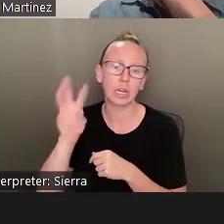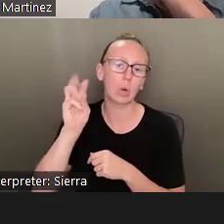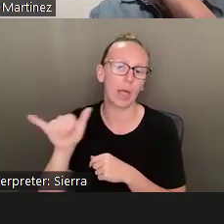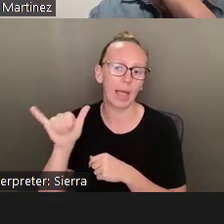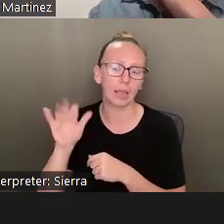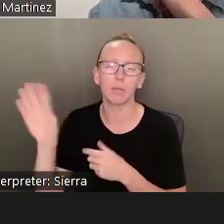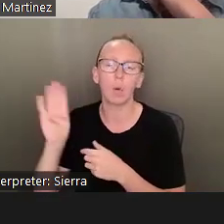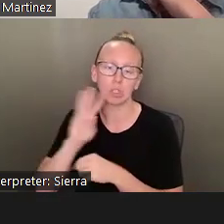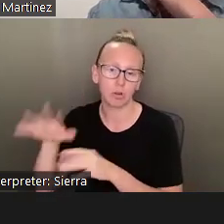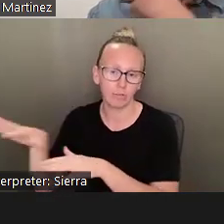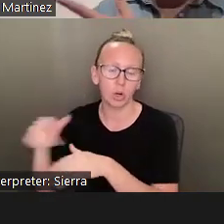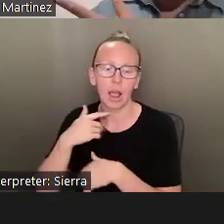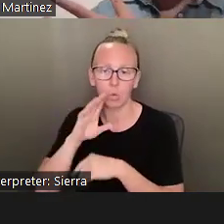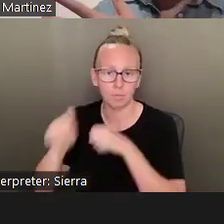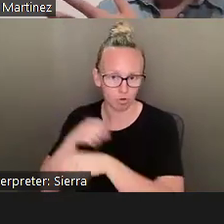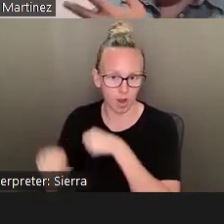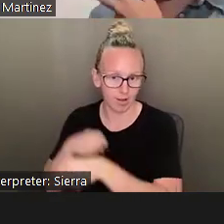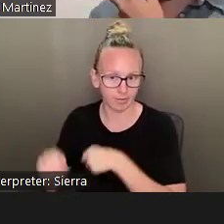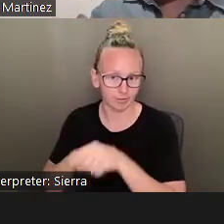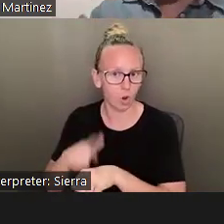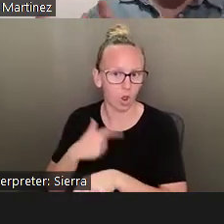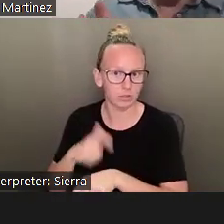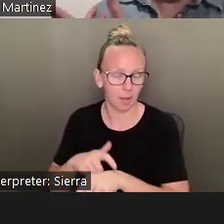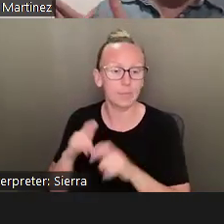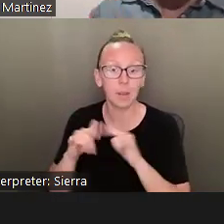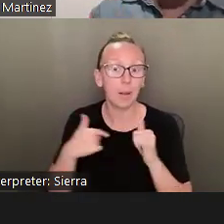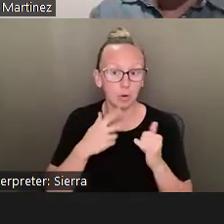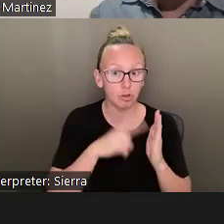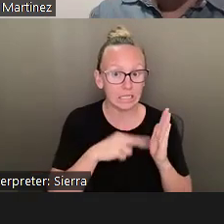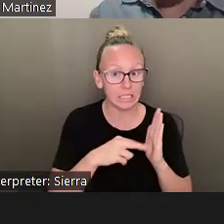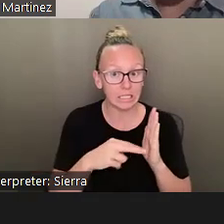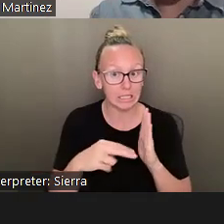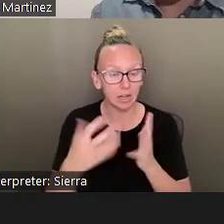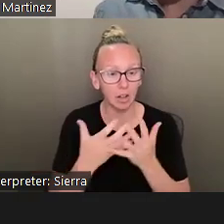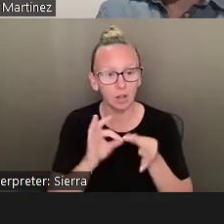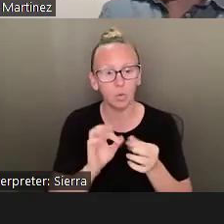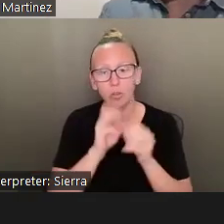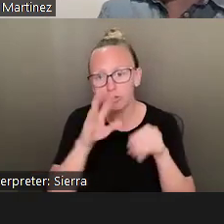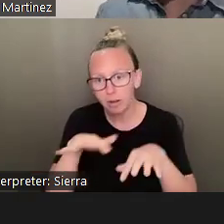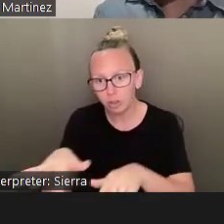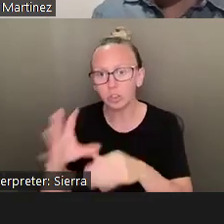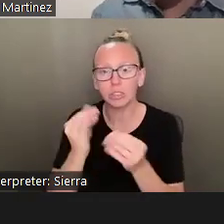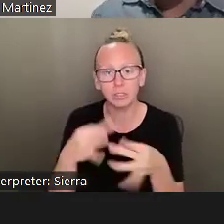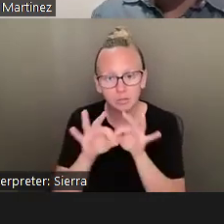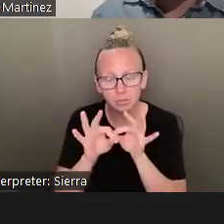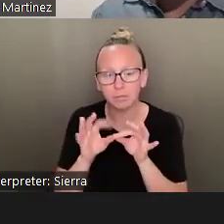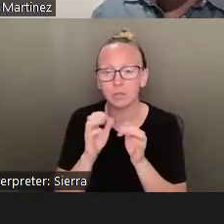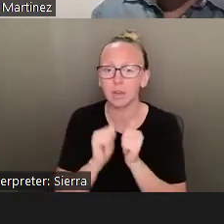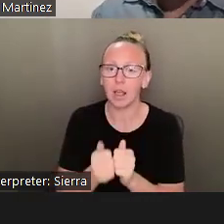And at the same time, I was reading a lot about rivers and about the significance of rivers in